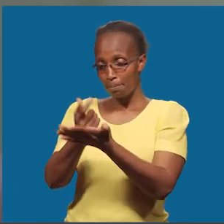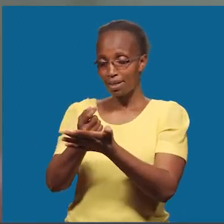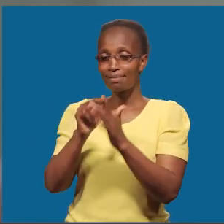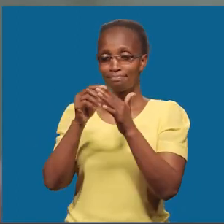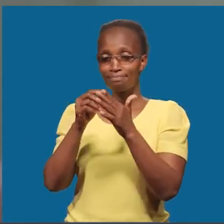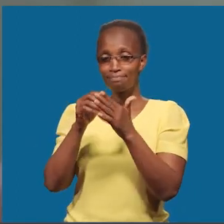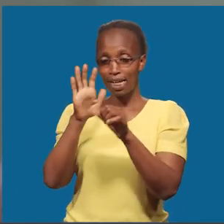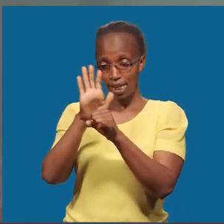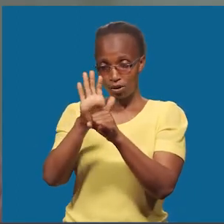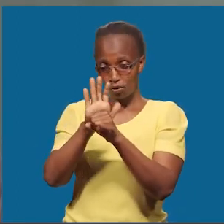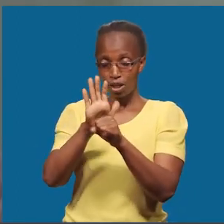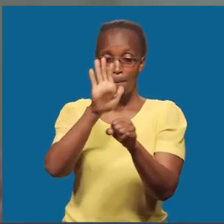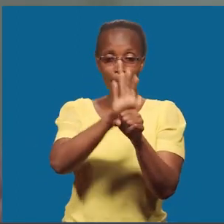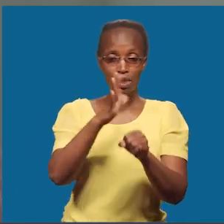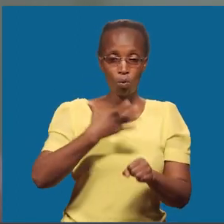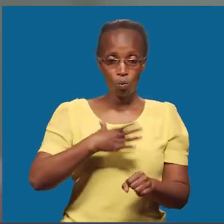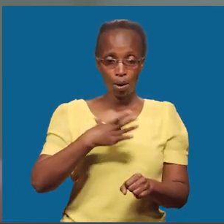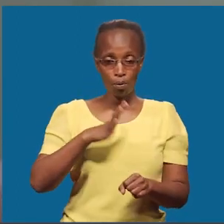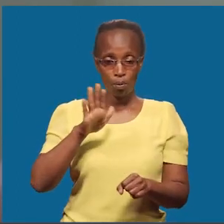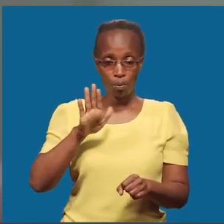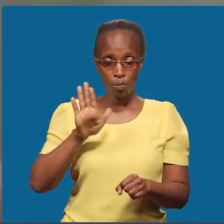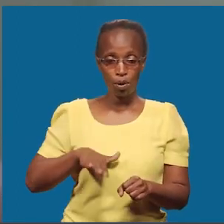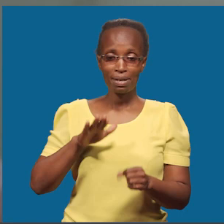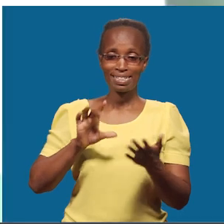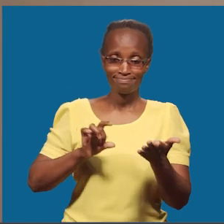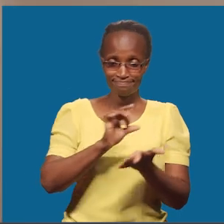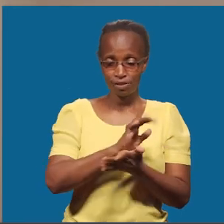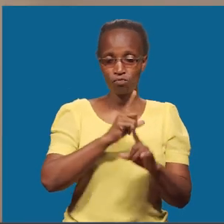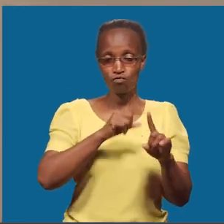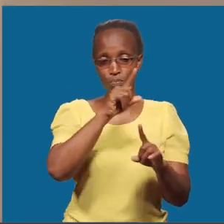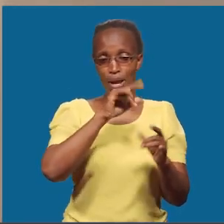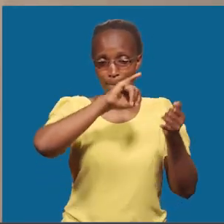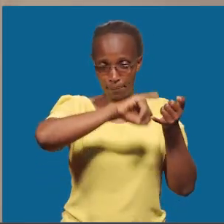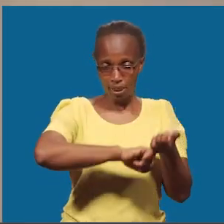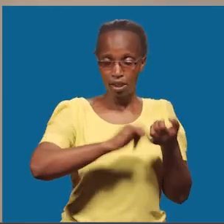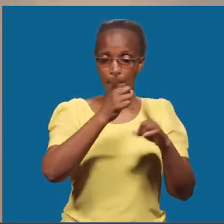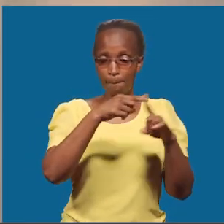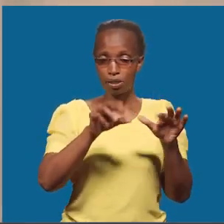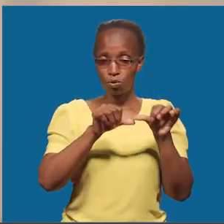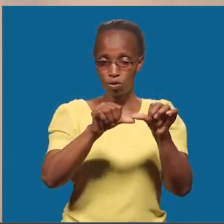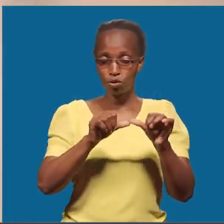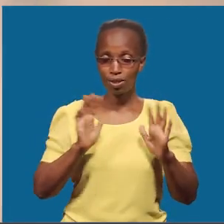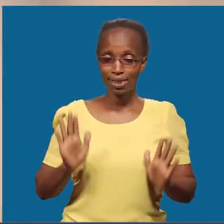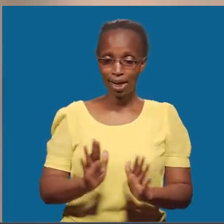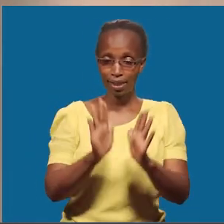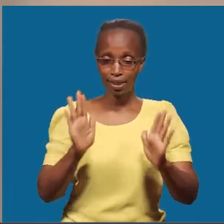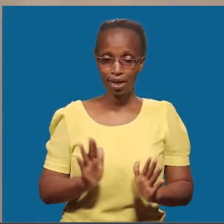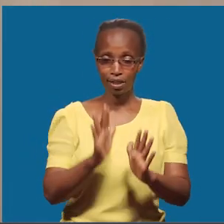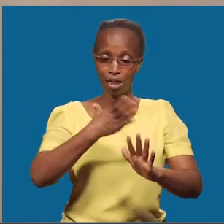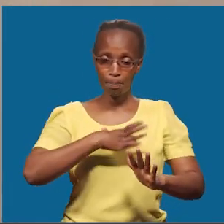za kugaramikia matibabu zinakuwa nyingi, wanawake wengi hufukuzwa kwenye ndoa zao. Aliwahimiza wakazi